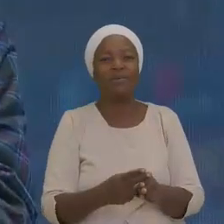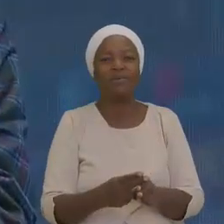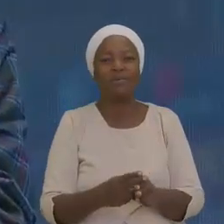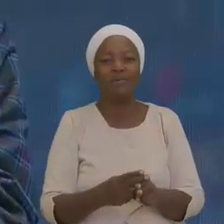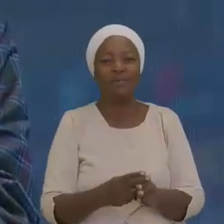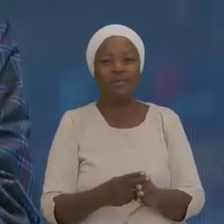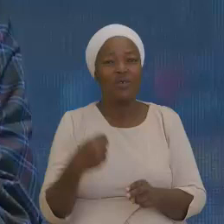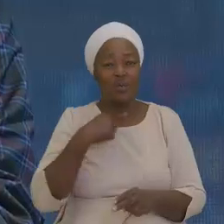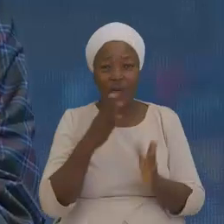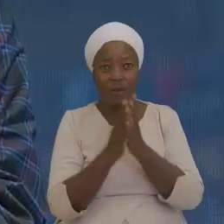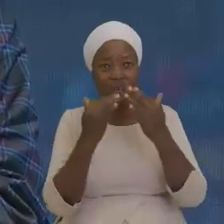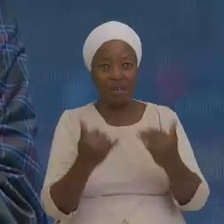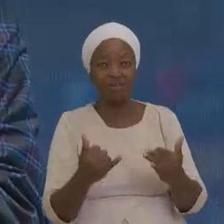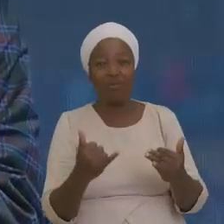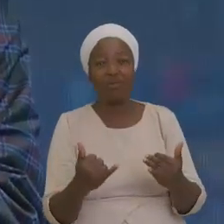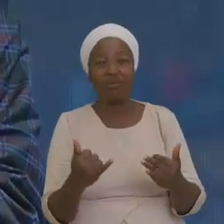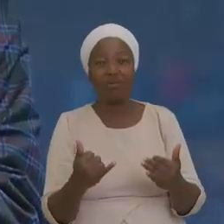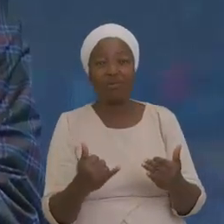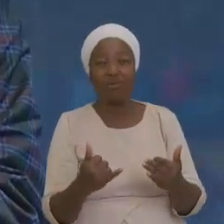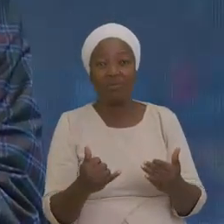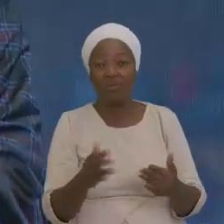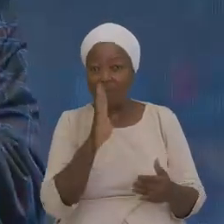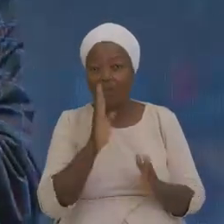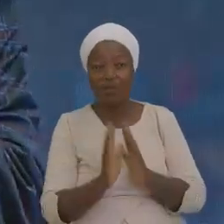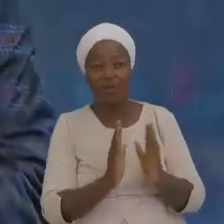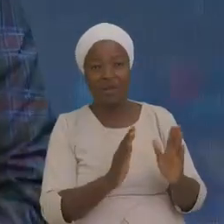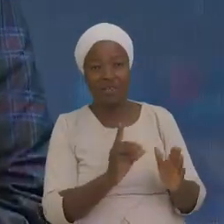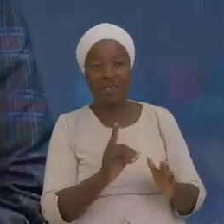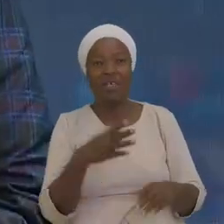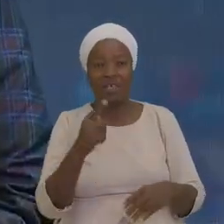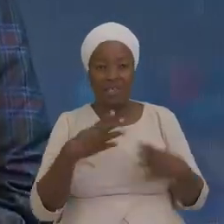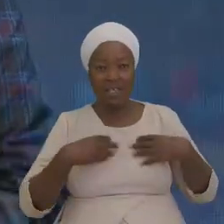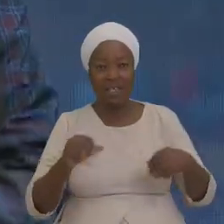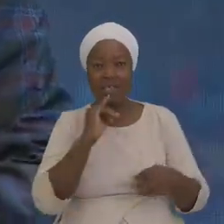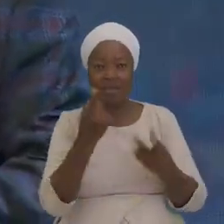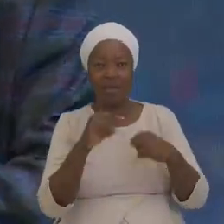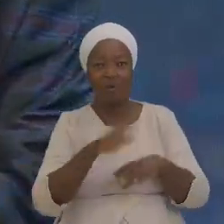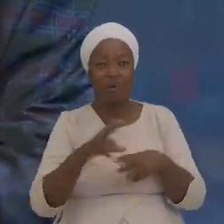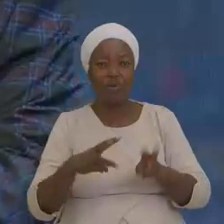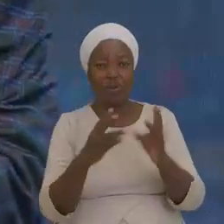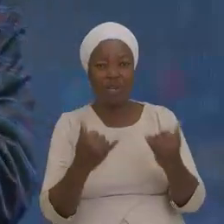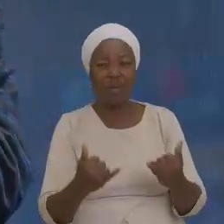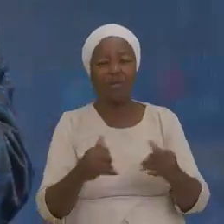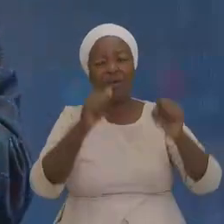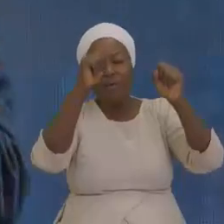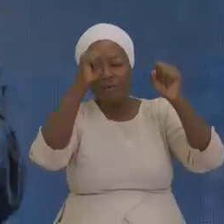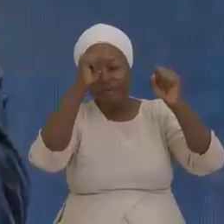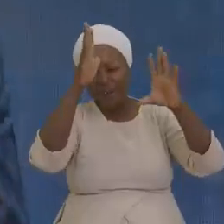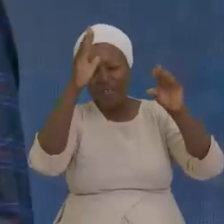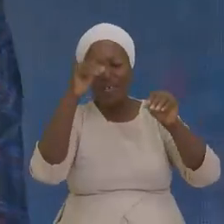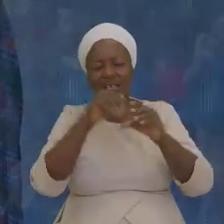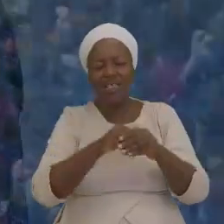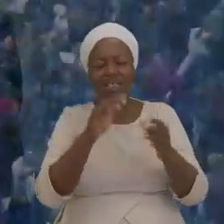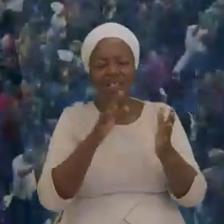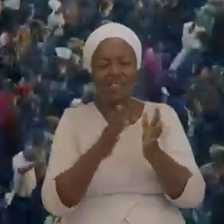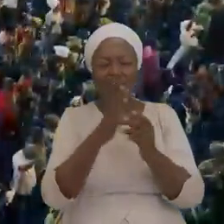We're praying now. Get ready. The healing is coming your way. Father, in